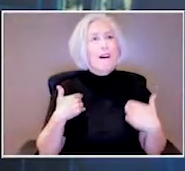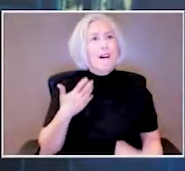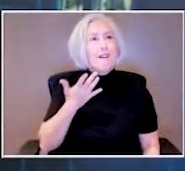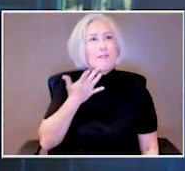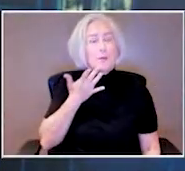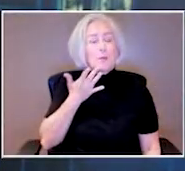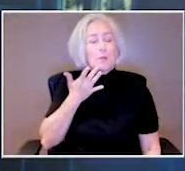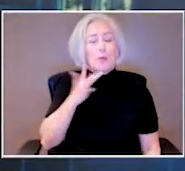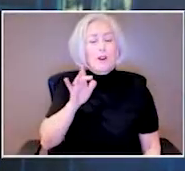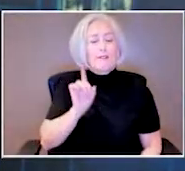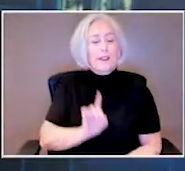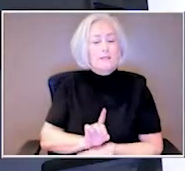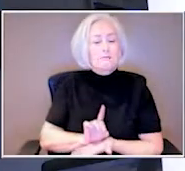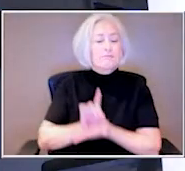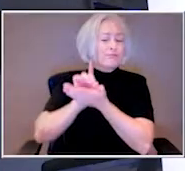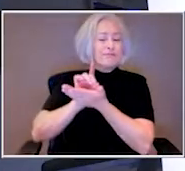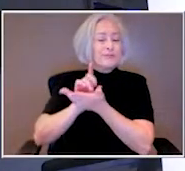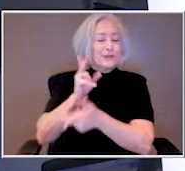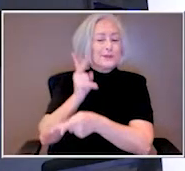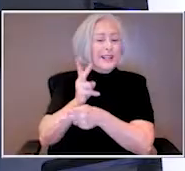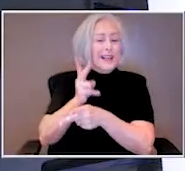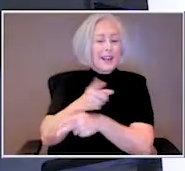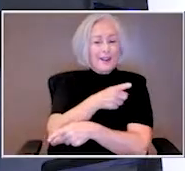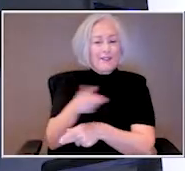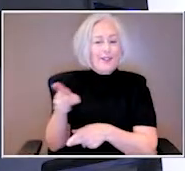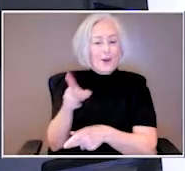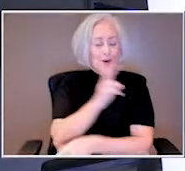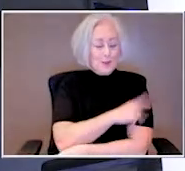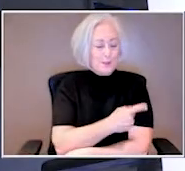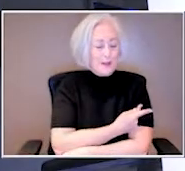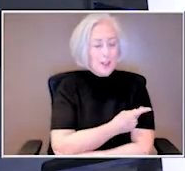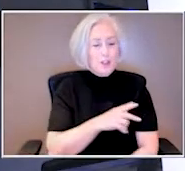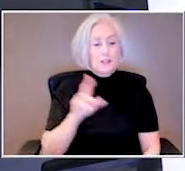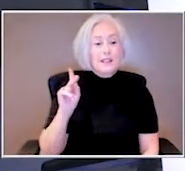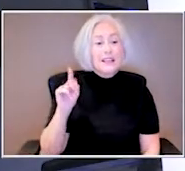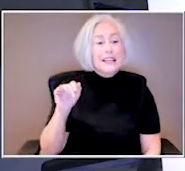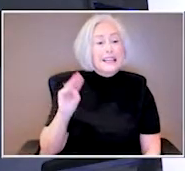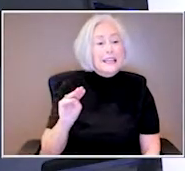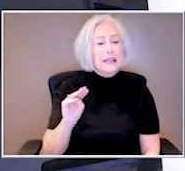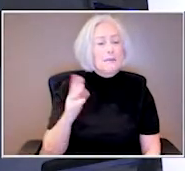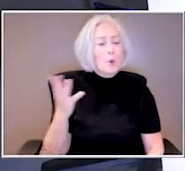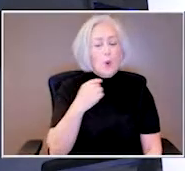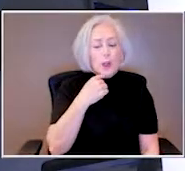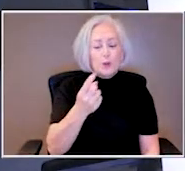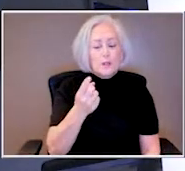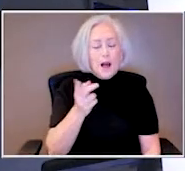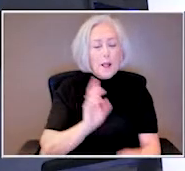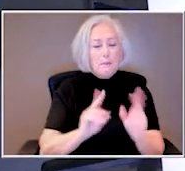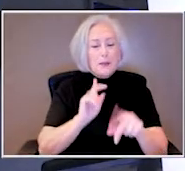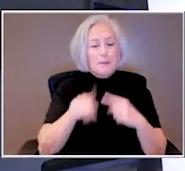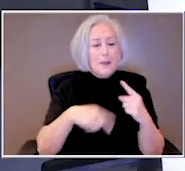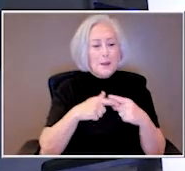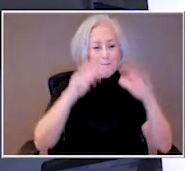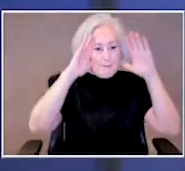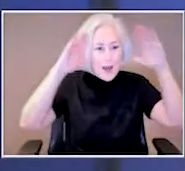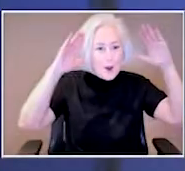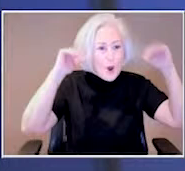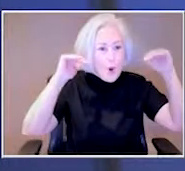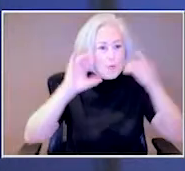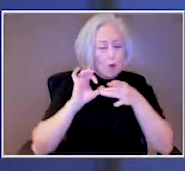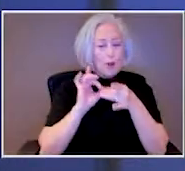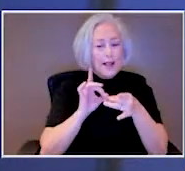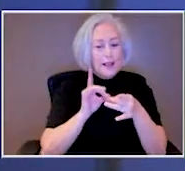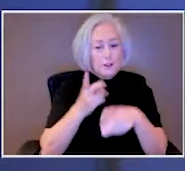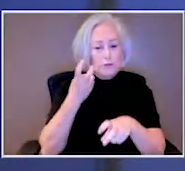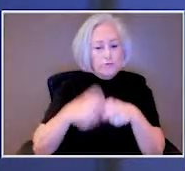treat those patients. Kim, what do you tell patients about hope when it comes to a tough diagnosis? Yeah, I tell them that they're